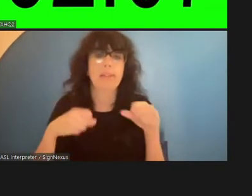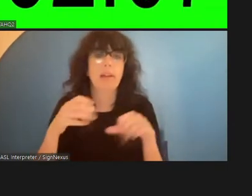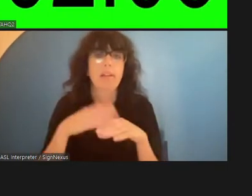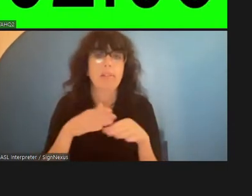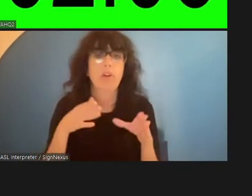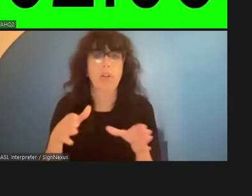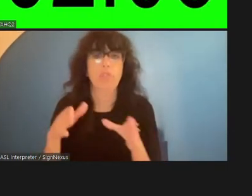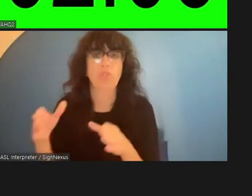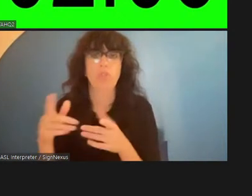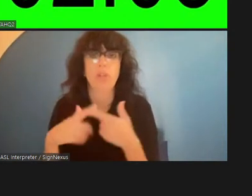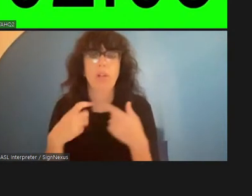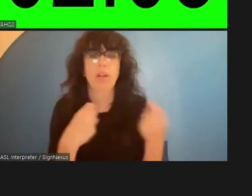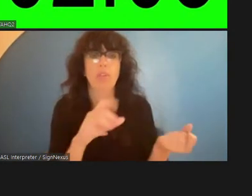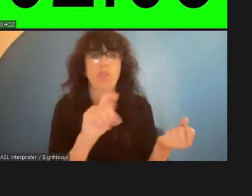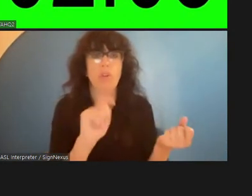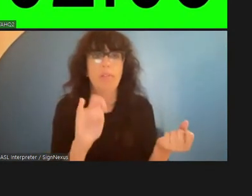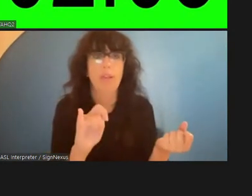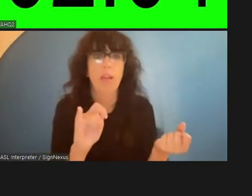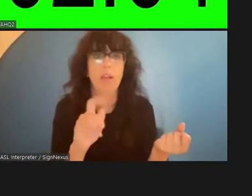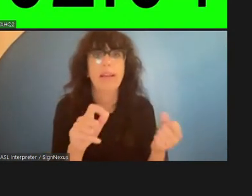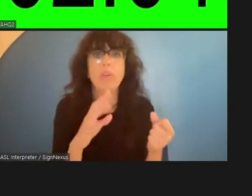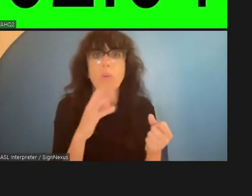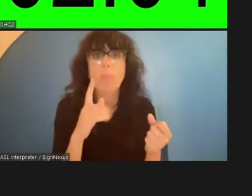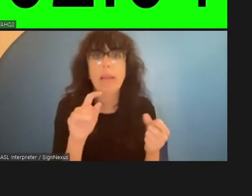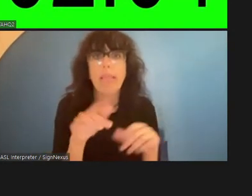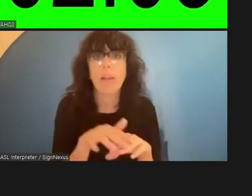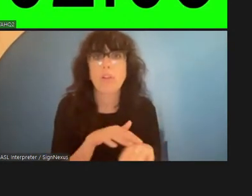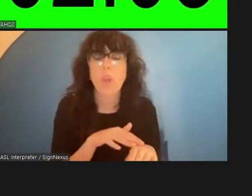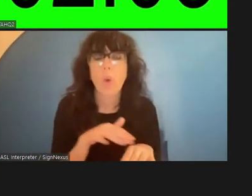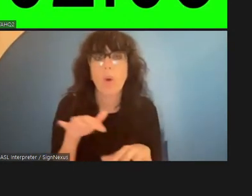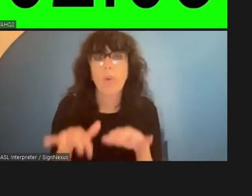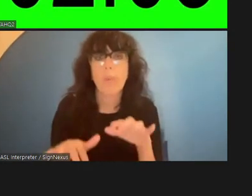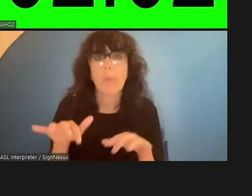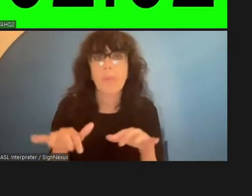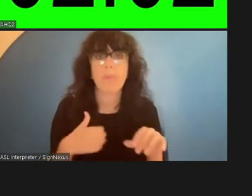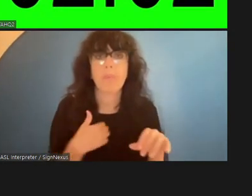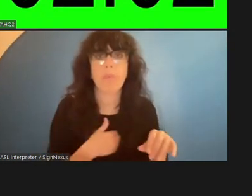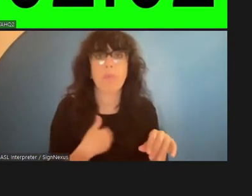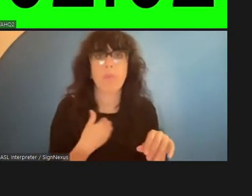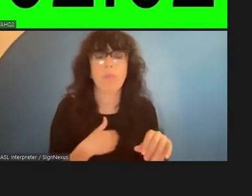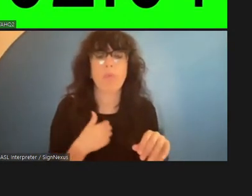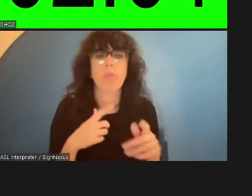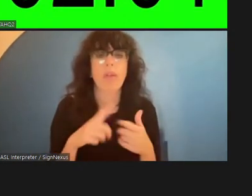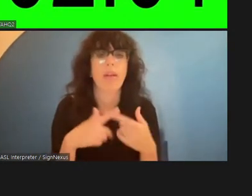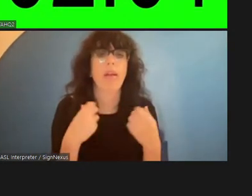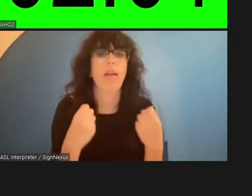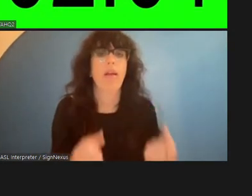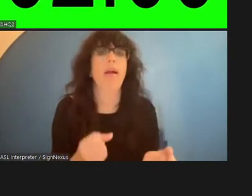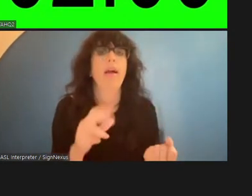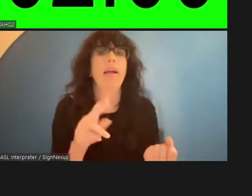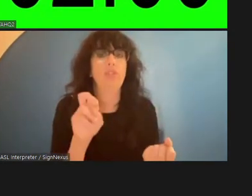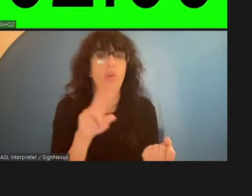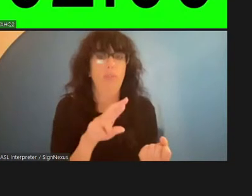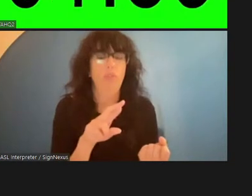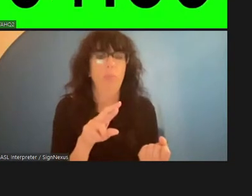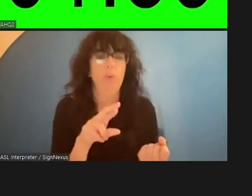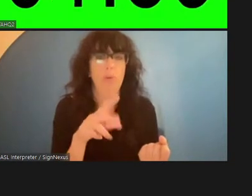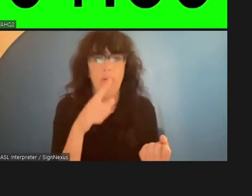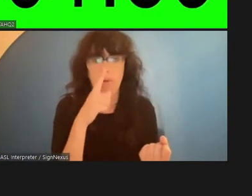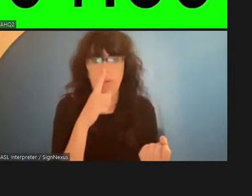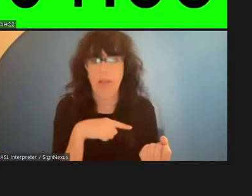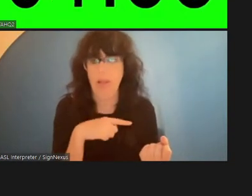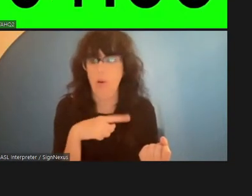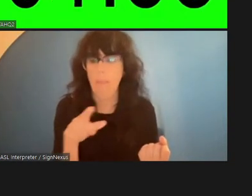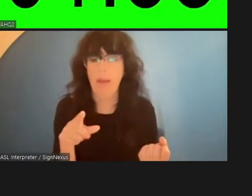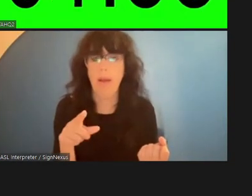taxis a little slower sorry i drive uber and live and you know so hey i don't mind